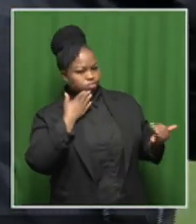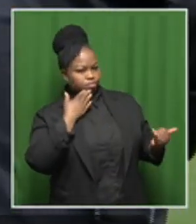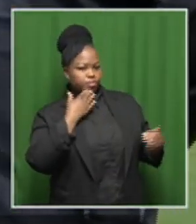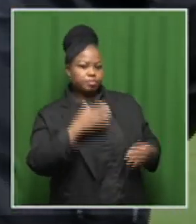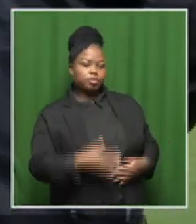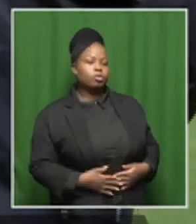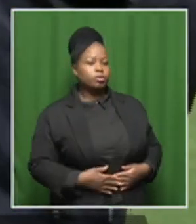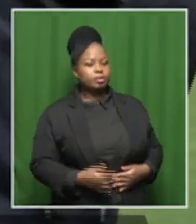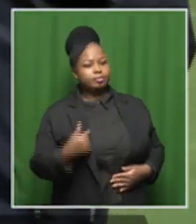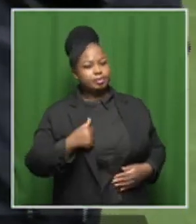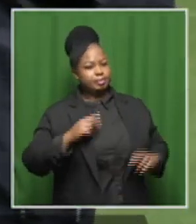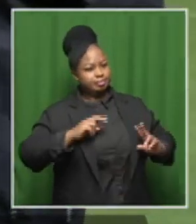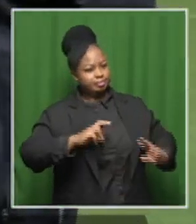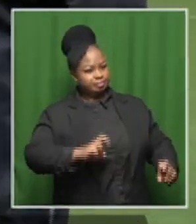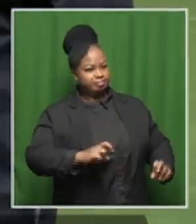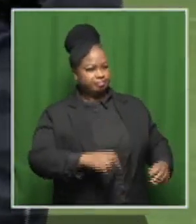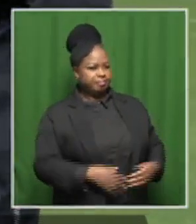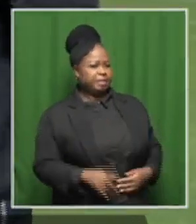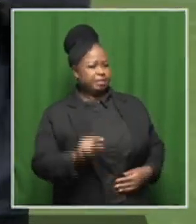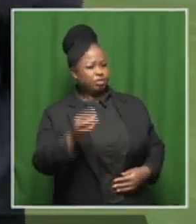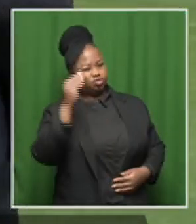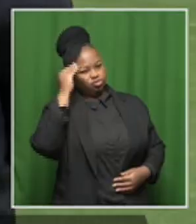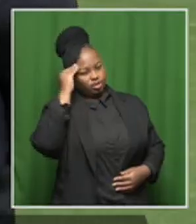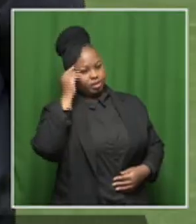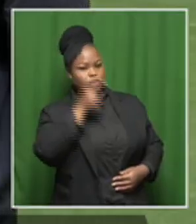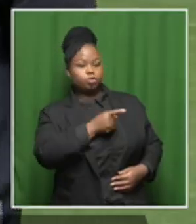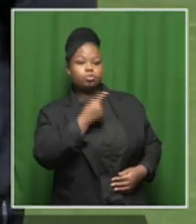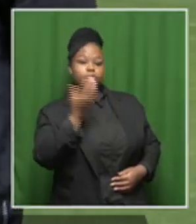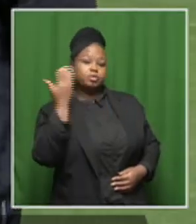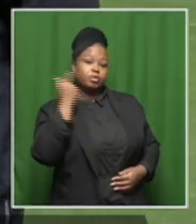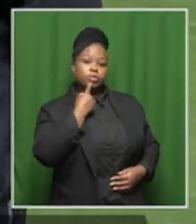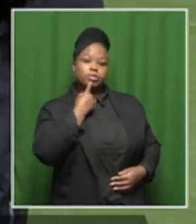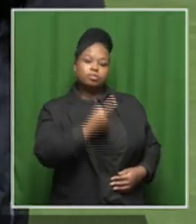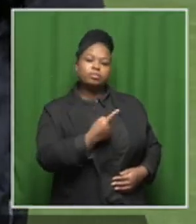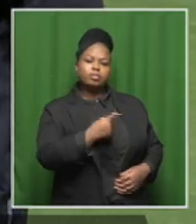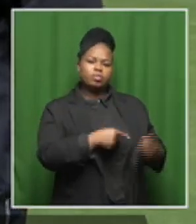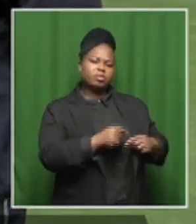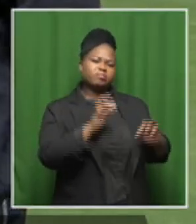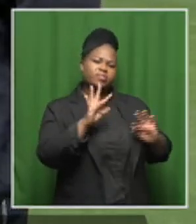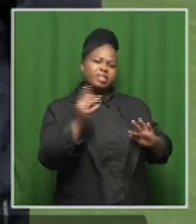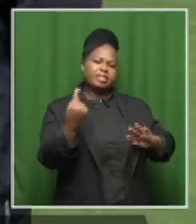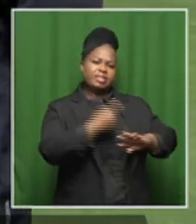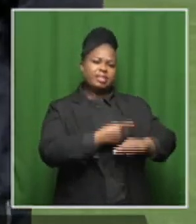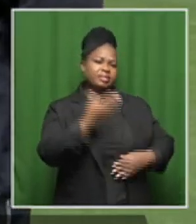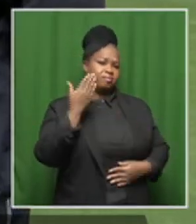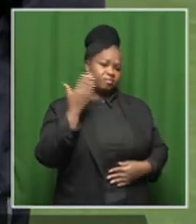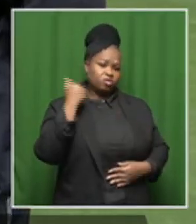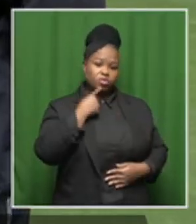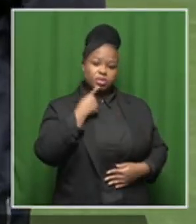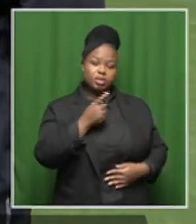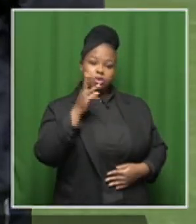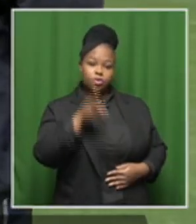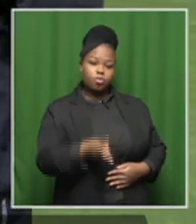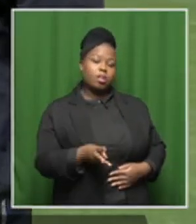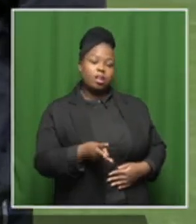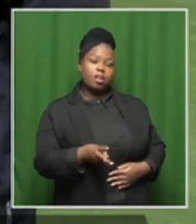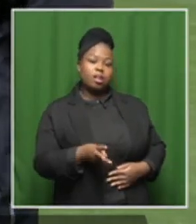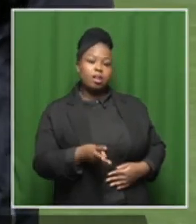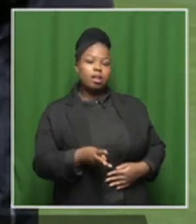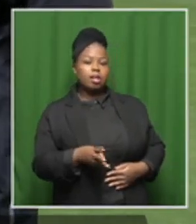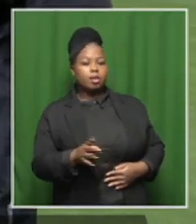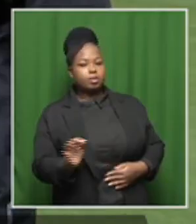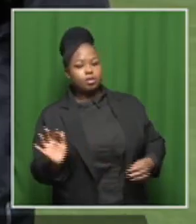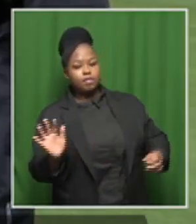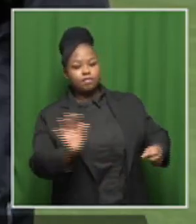was researching because I found it so fascinating. You mentioned, I think it was about 10 days ago, that you are going to be engaging in a